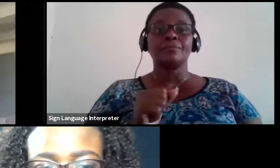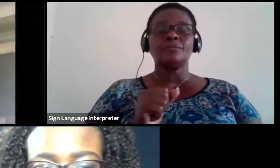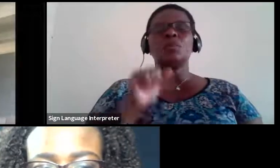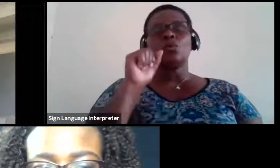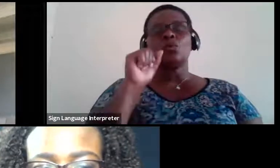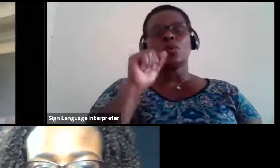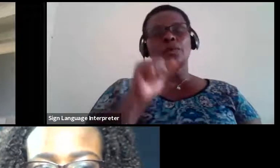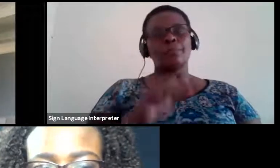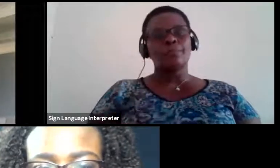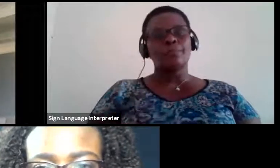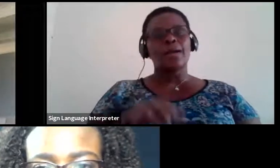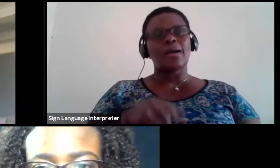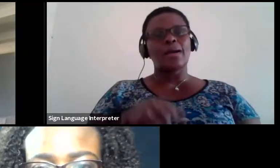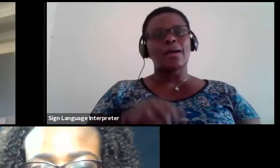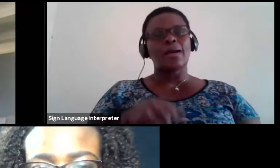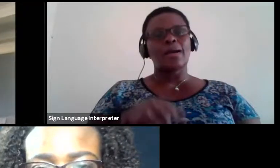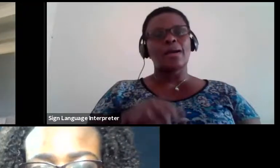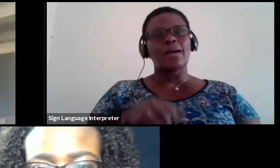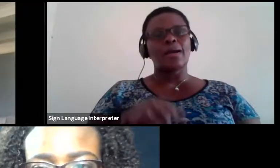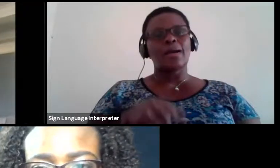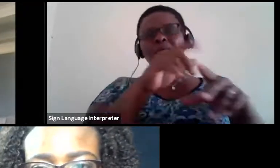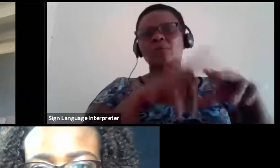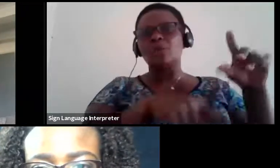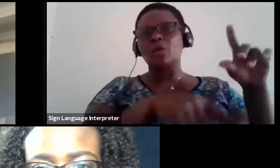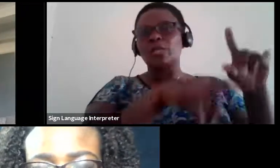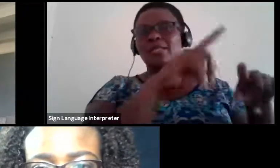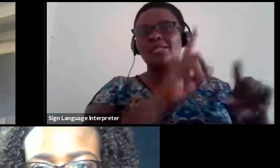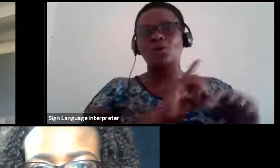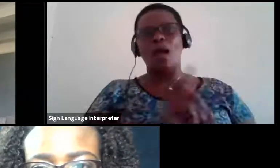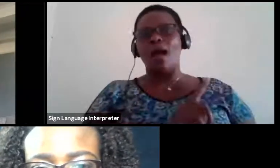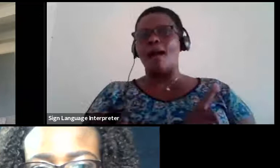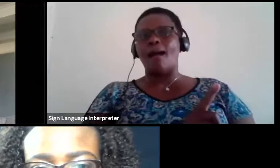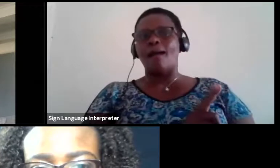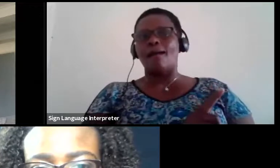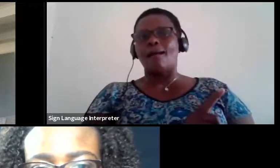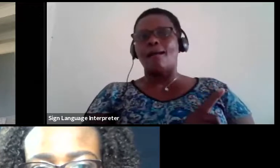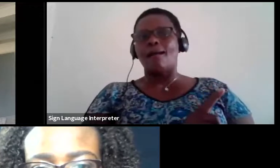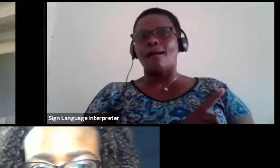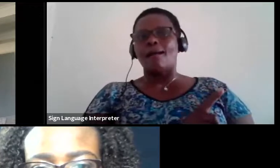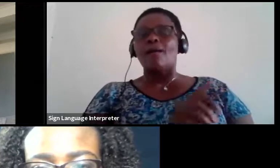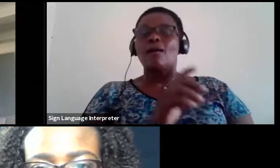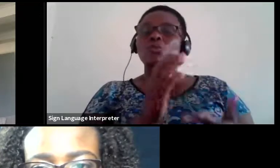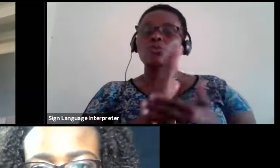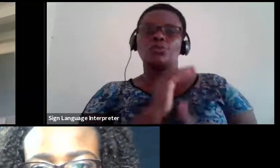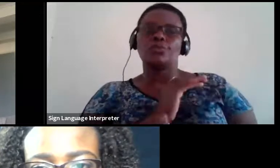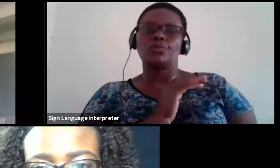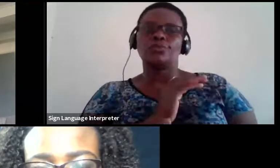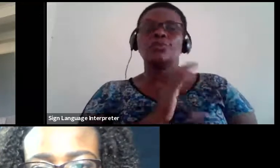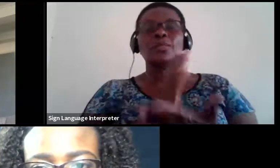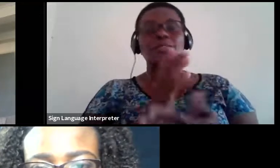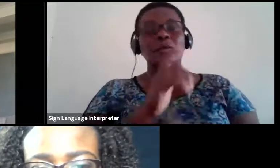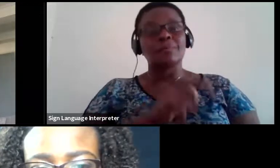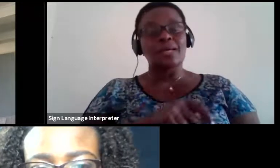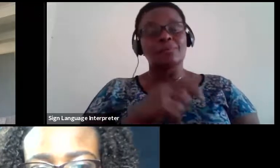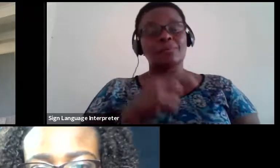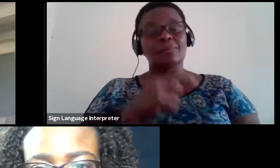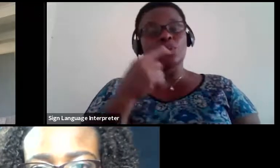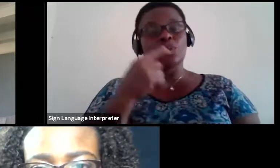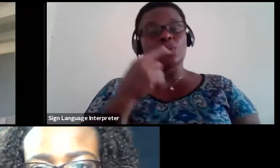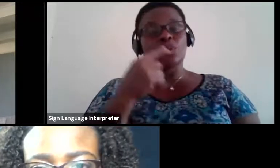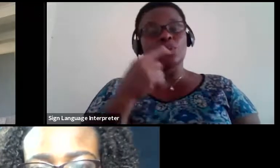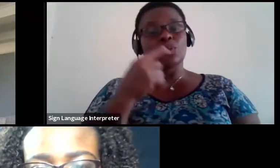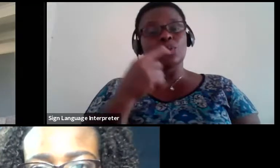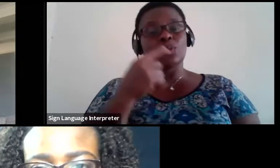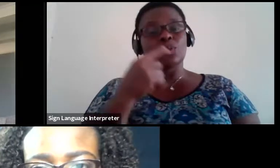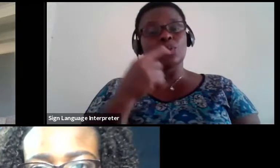of political goodwill, which is true, because sometimes we find that most of our digital rights issues are also they are born